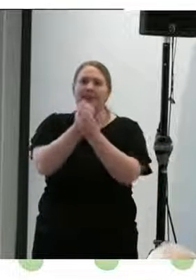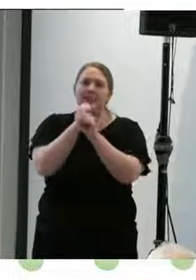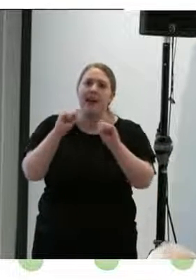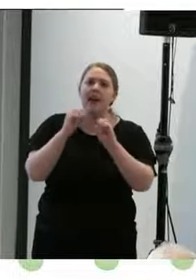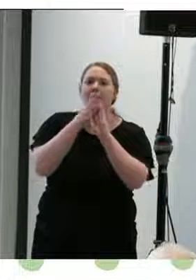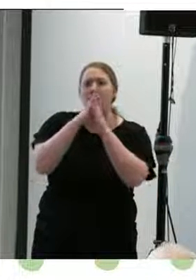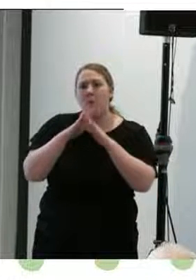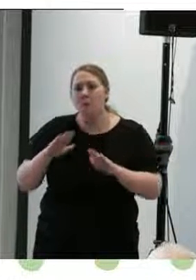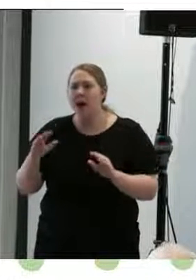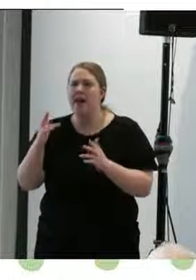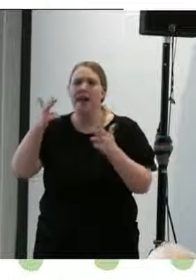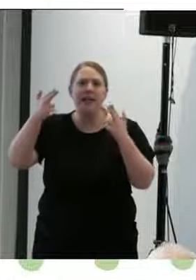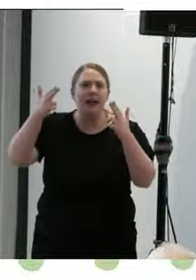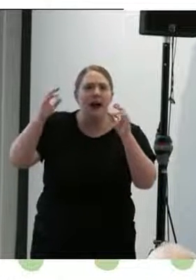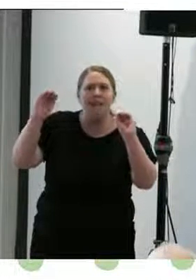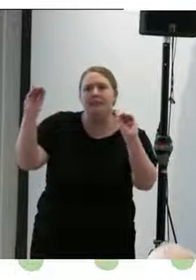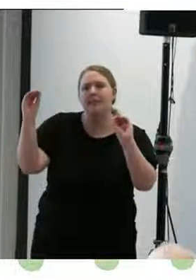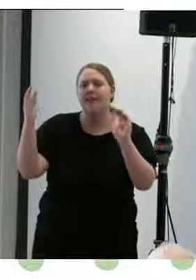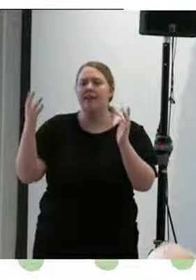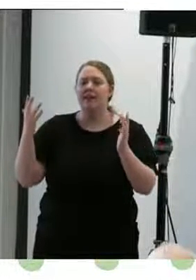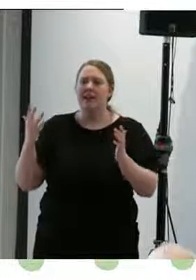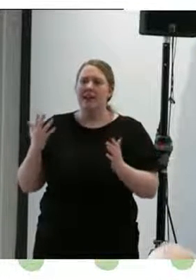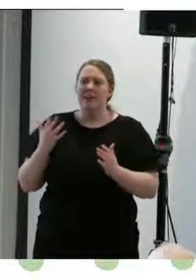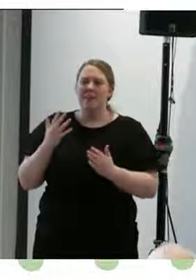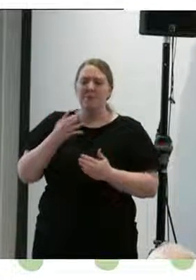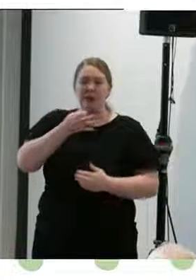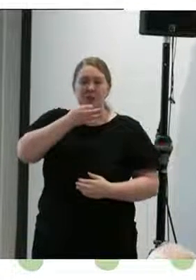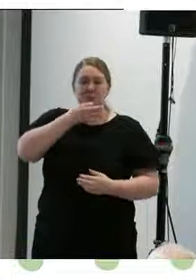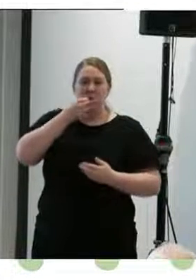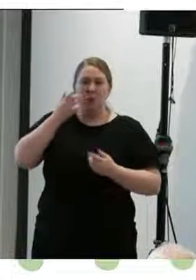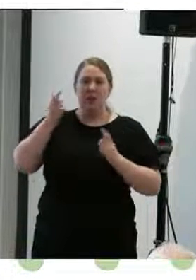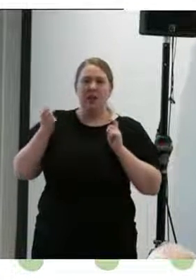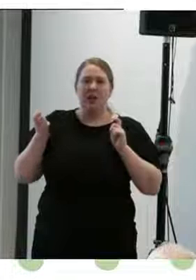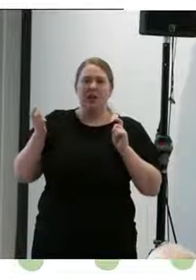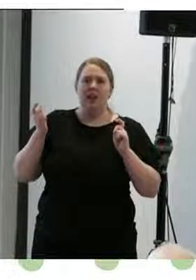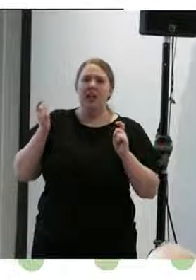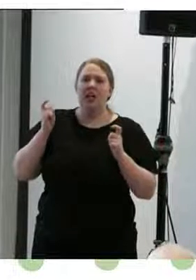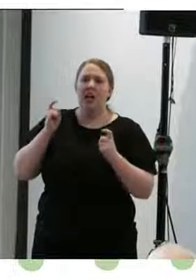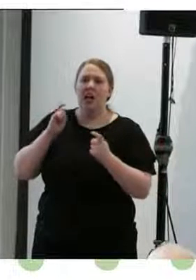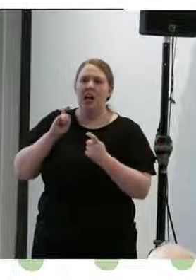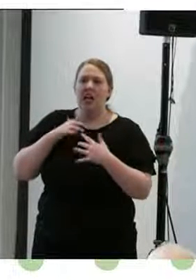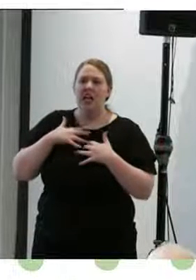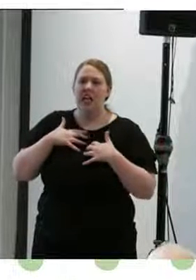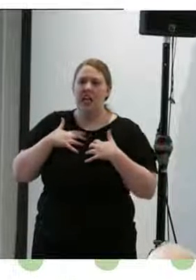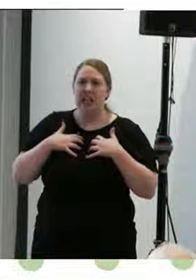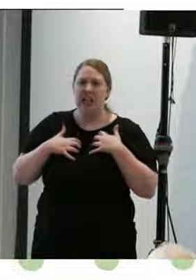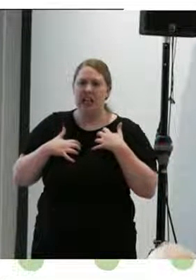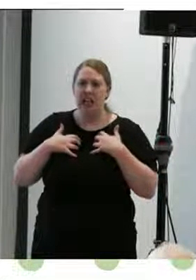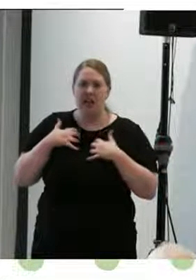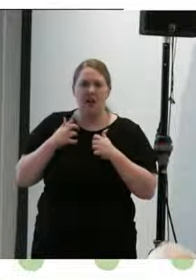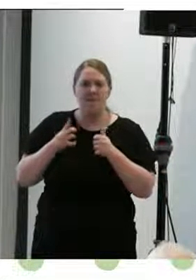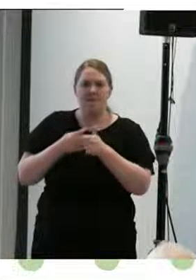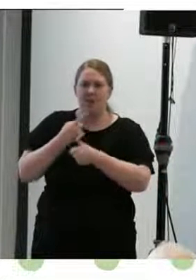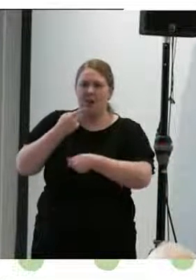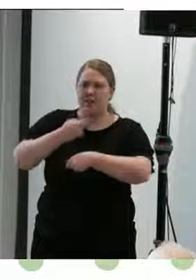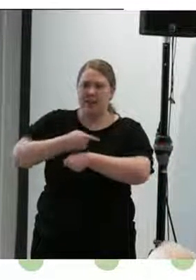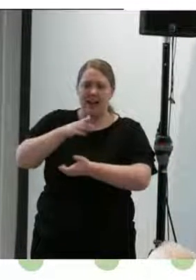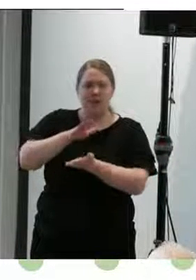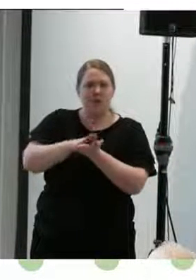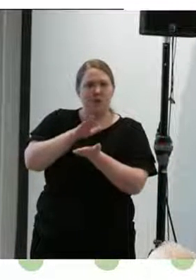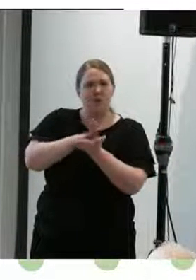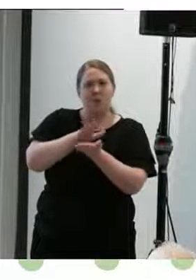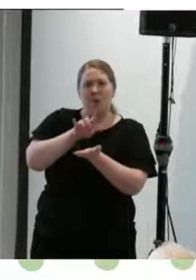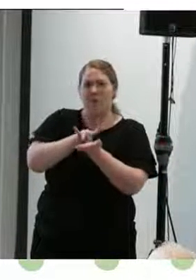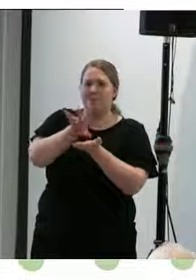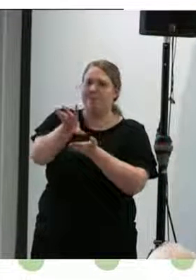no gunshots. But soon his enthusiasm turned to dread. He said, I got suspended my first day in school, my first time